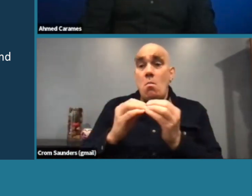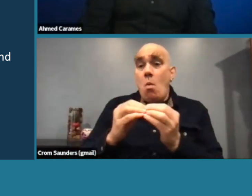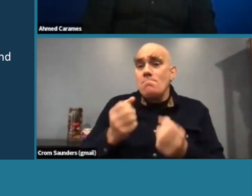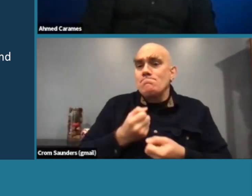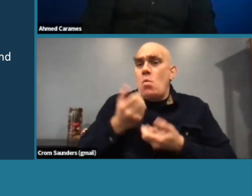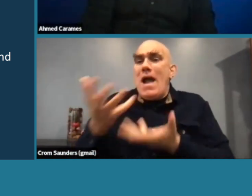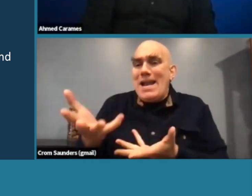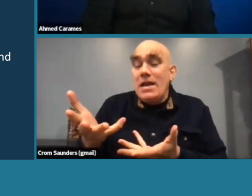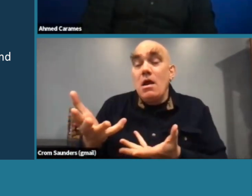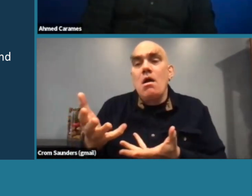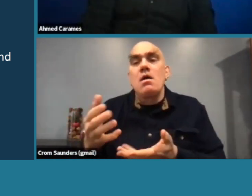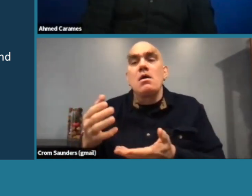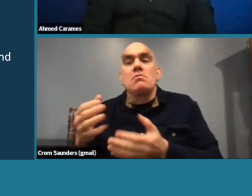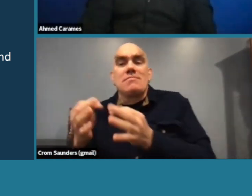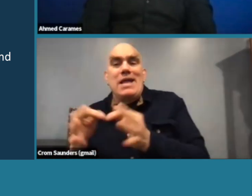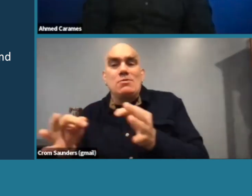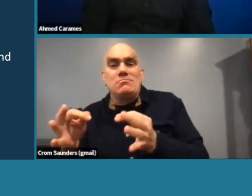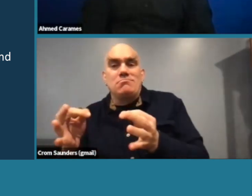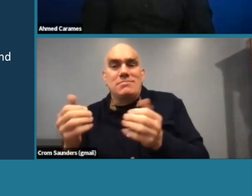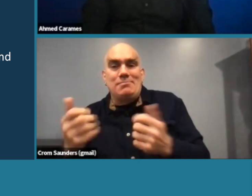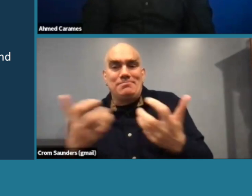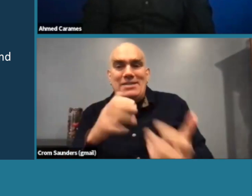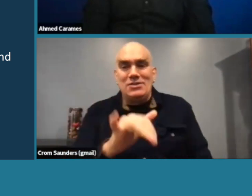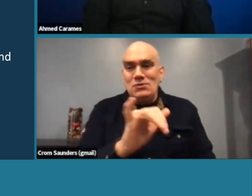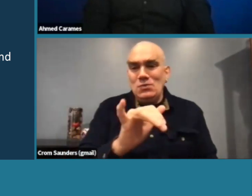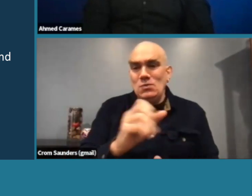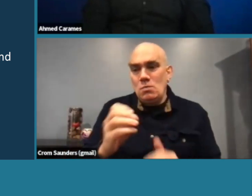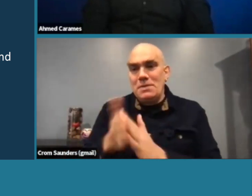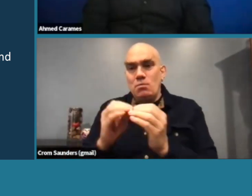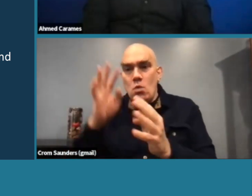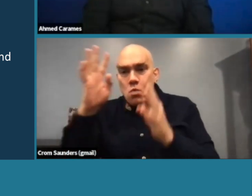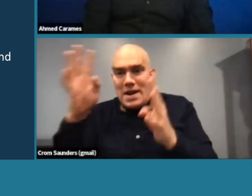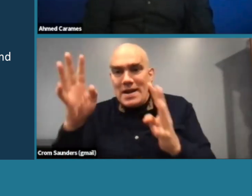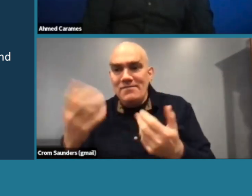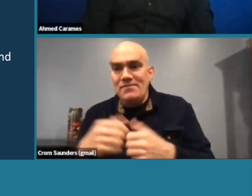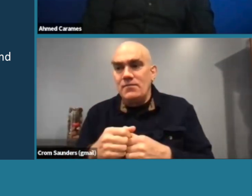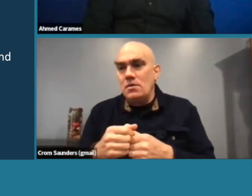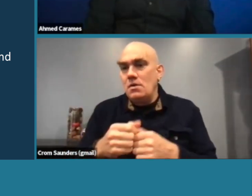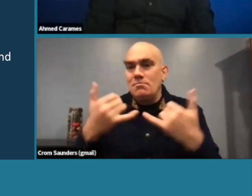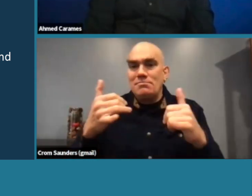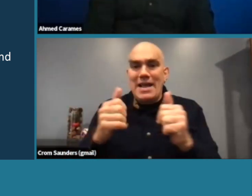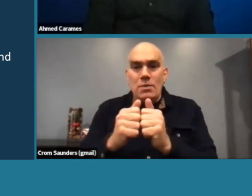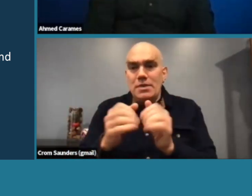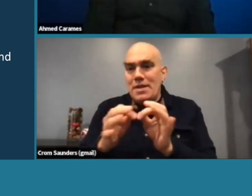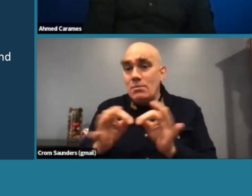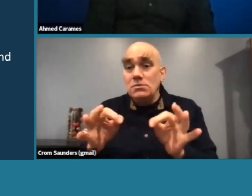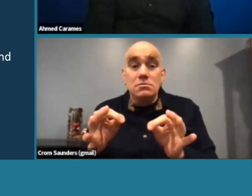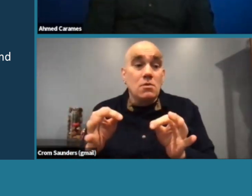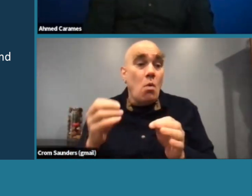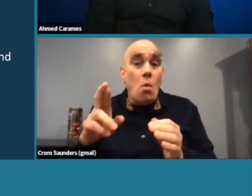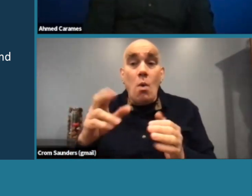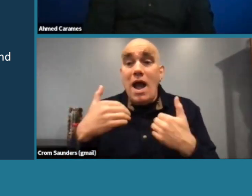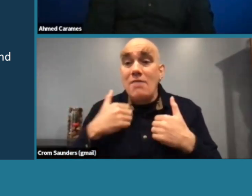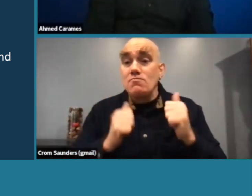But sometimes some of those aspects are a bit more surreal or a bit more poetic. And so we want to have the ASL reflect